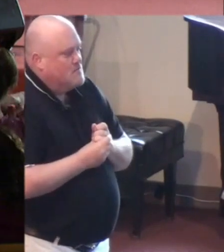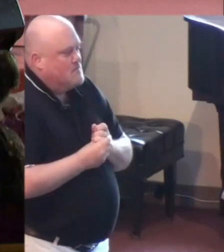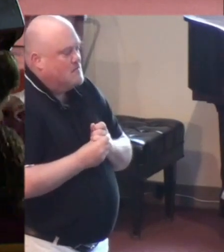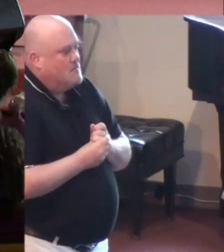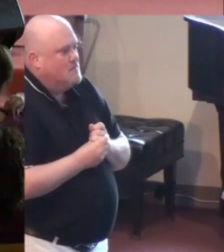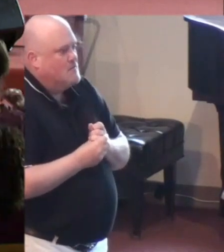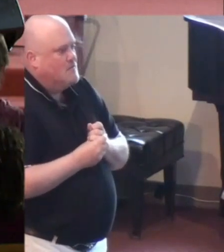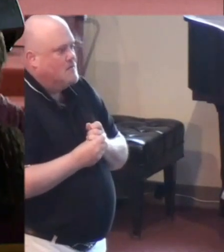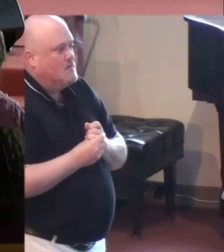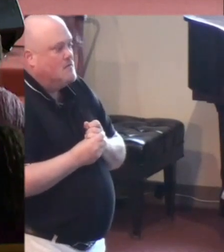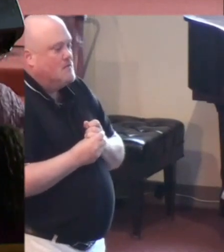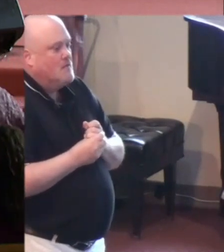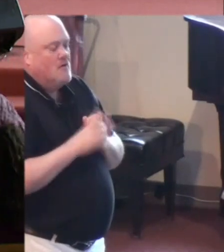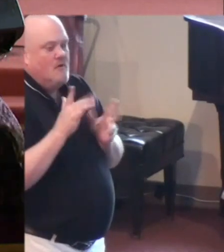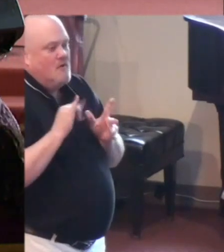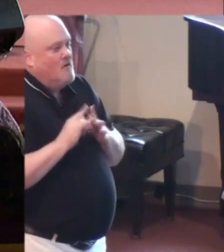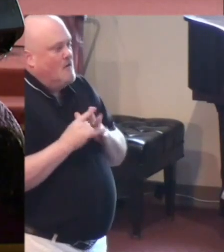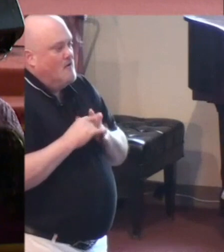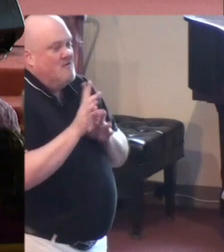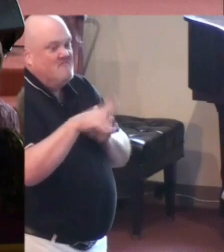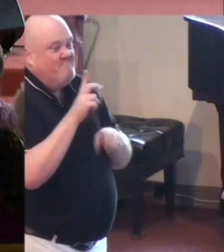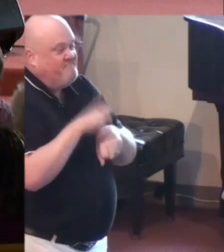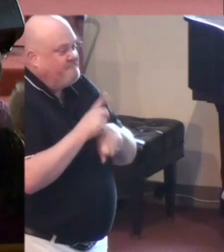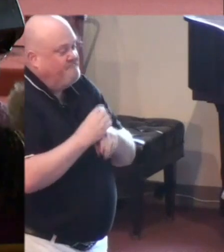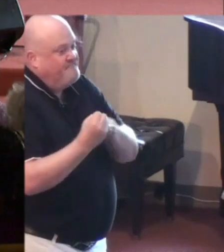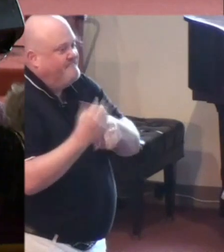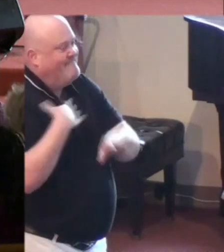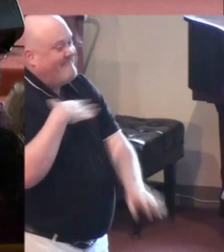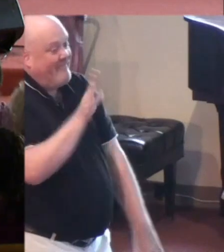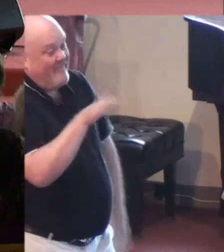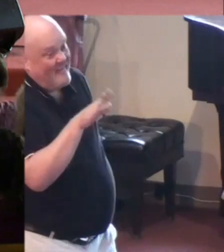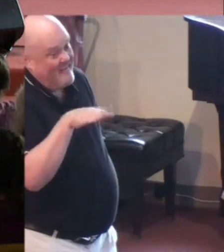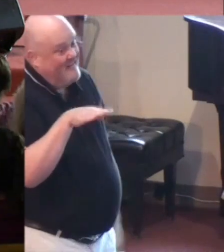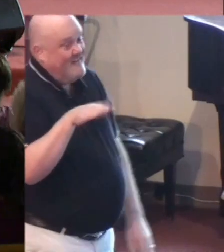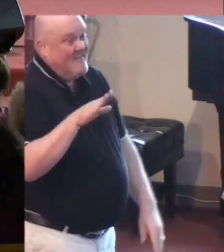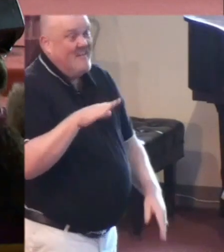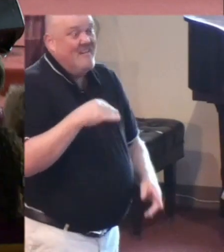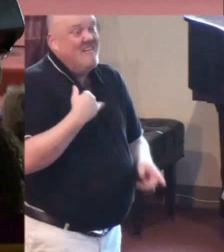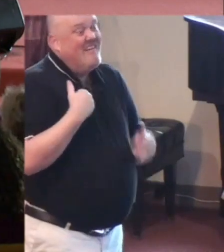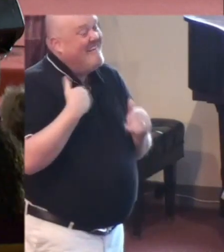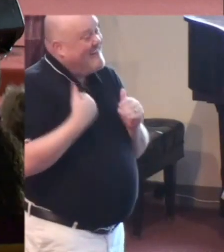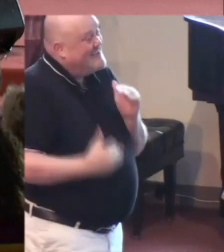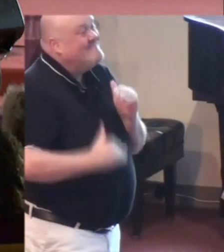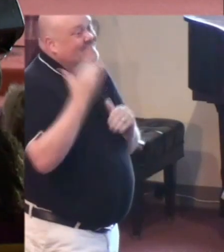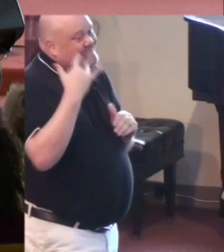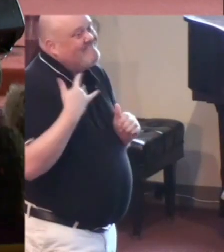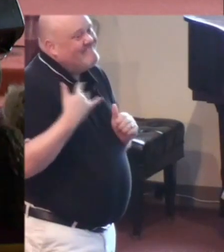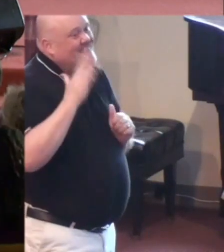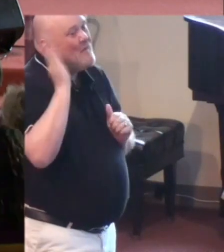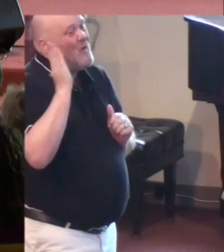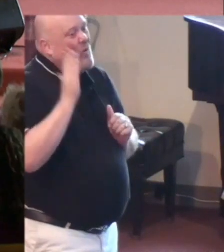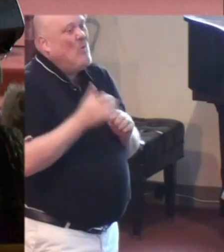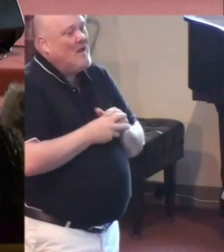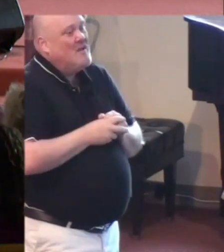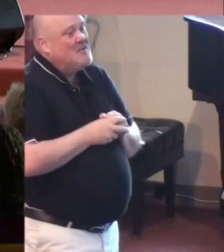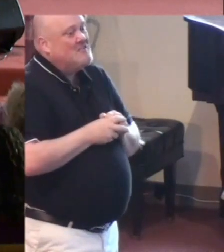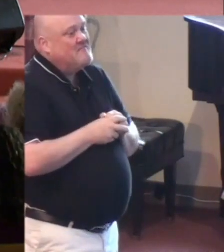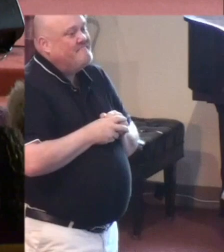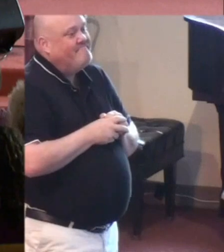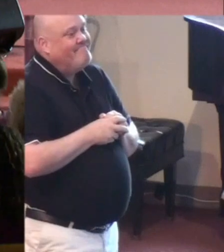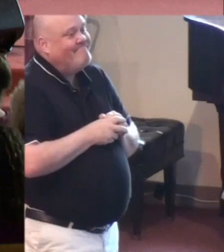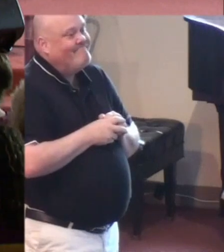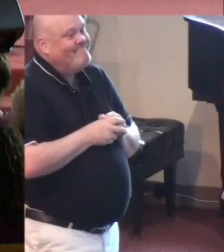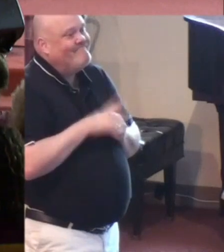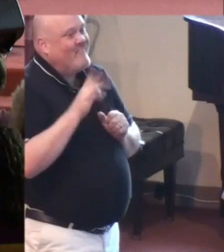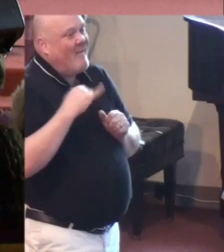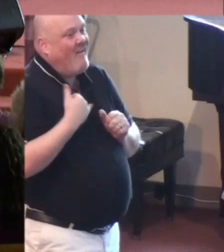And, right from the get-go, the doctors told me, they said, Stowe, there is a high probability that you will have to